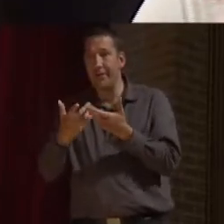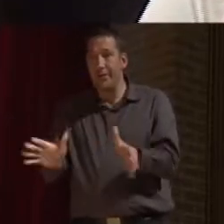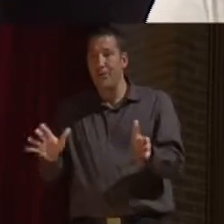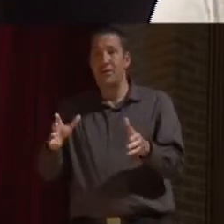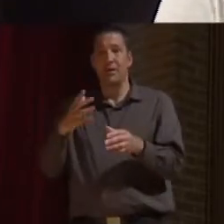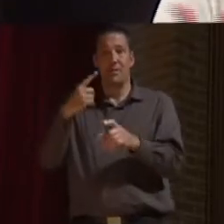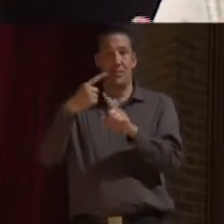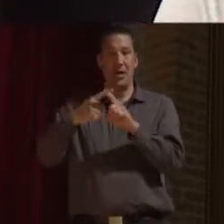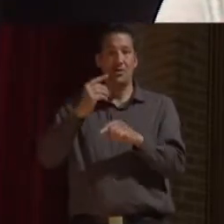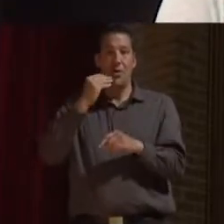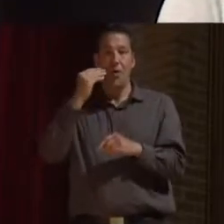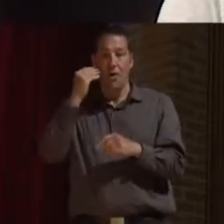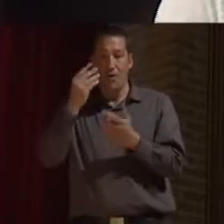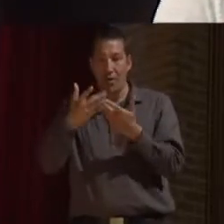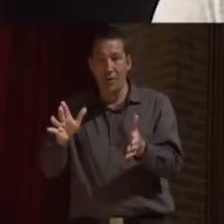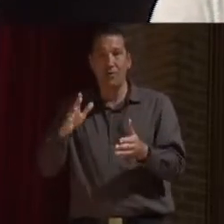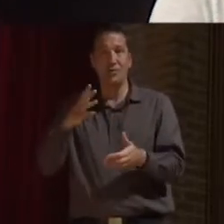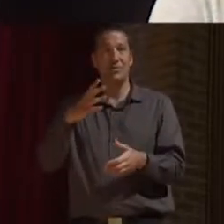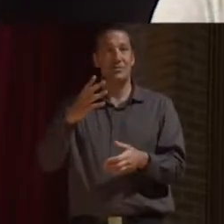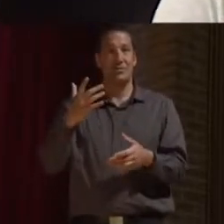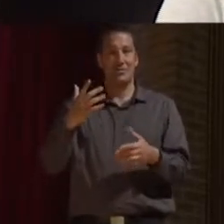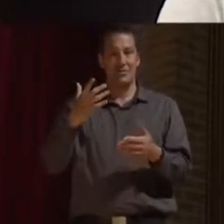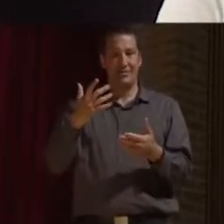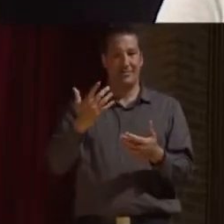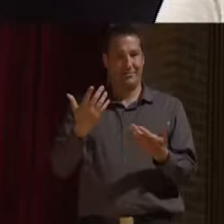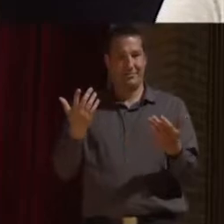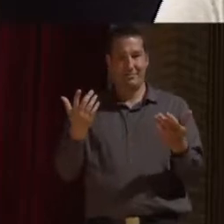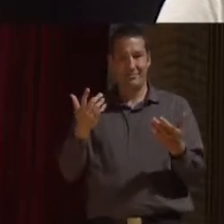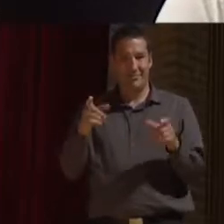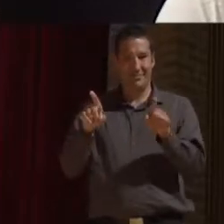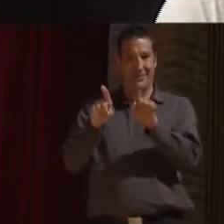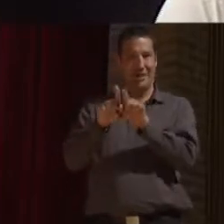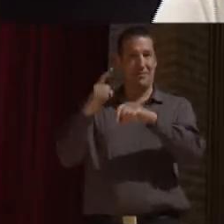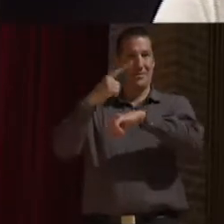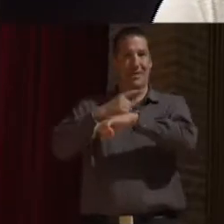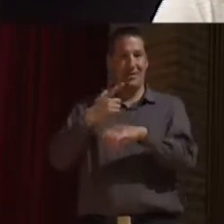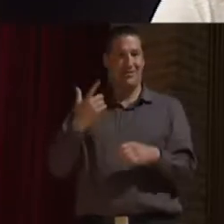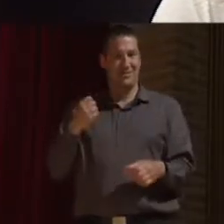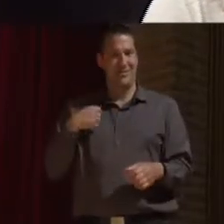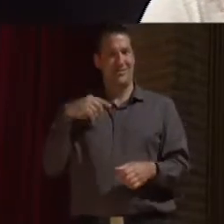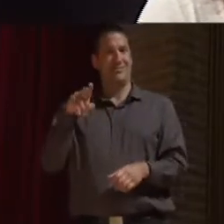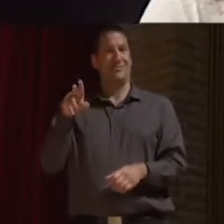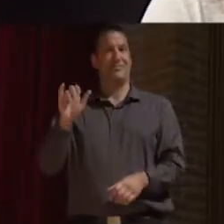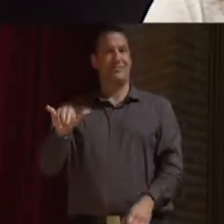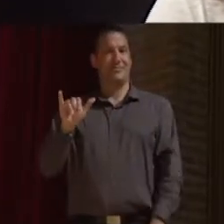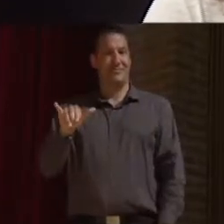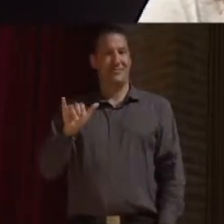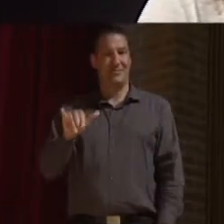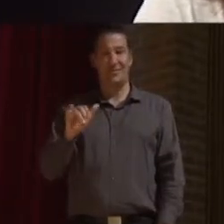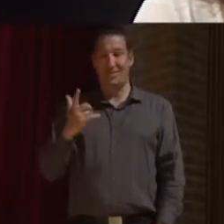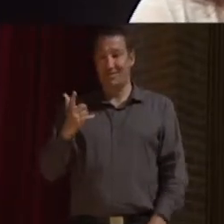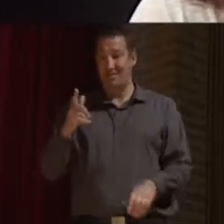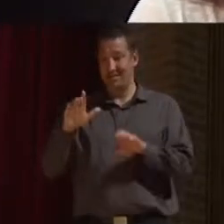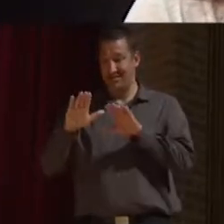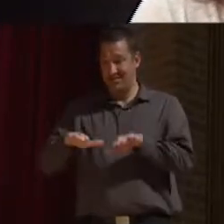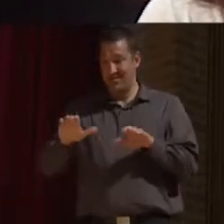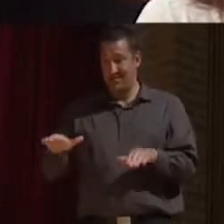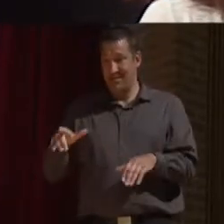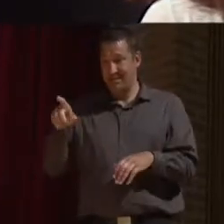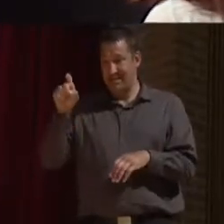day. And this has been, I've been there for 20 years, and that still sticks with me. So I think as a parent having a child with some unique